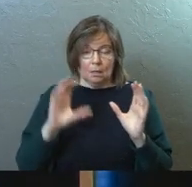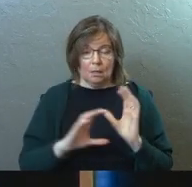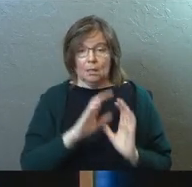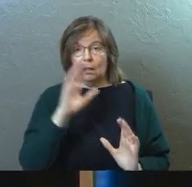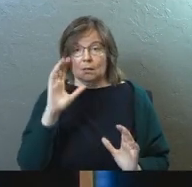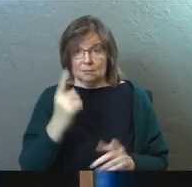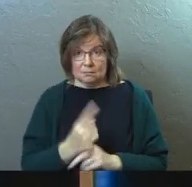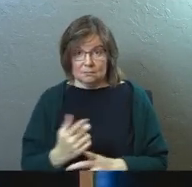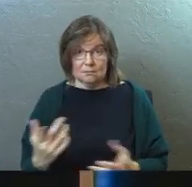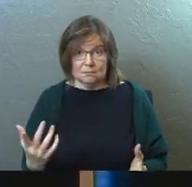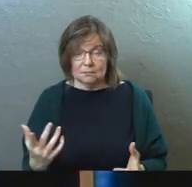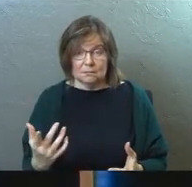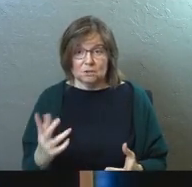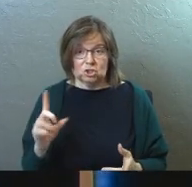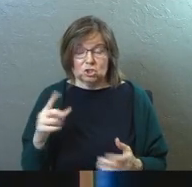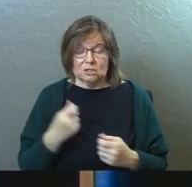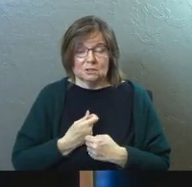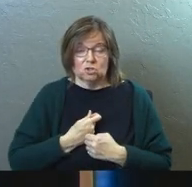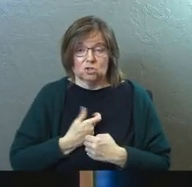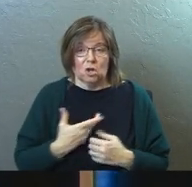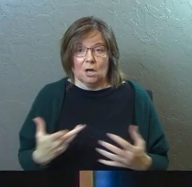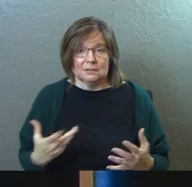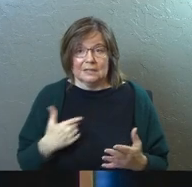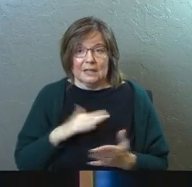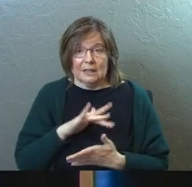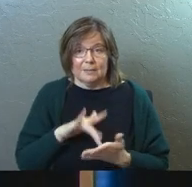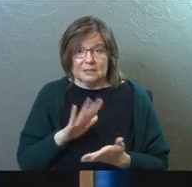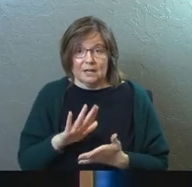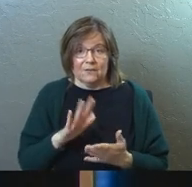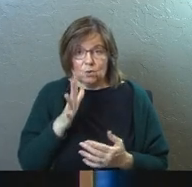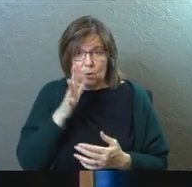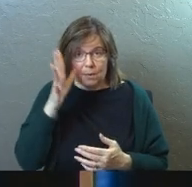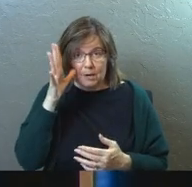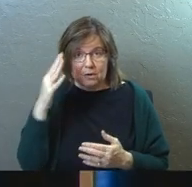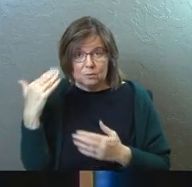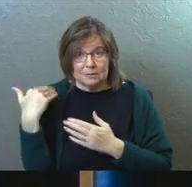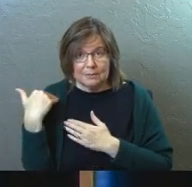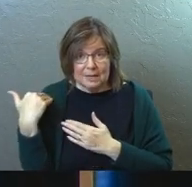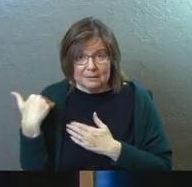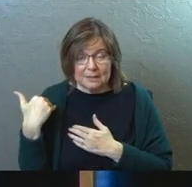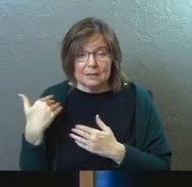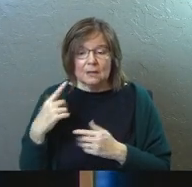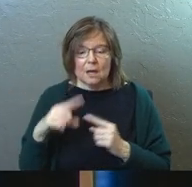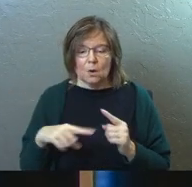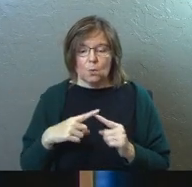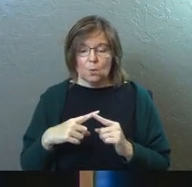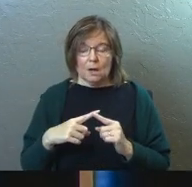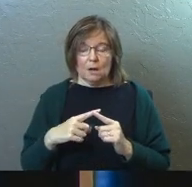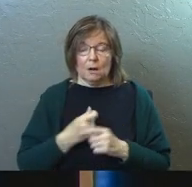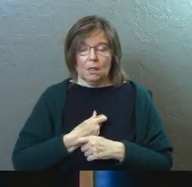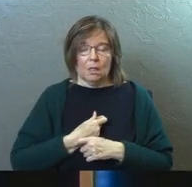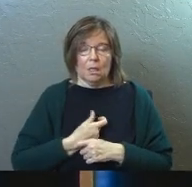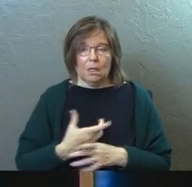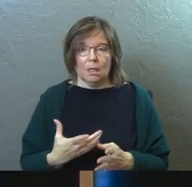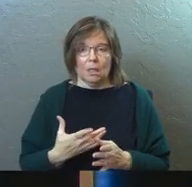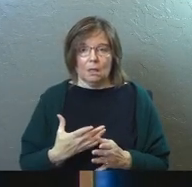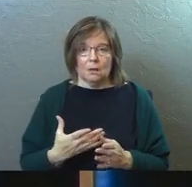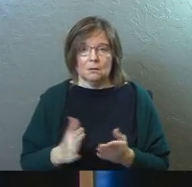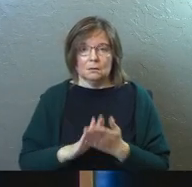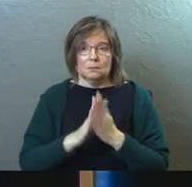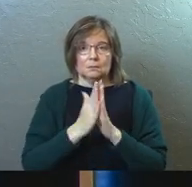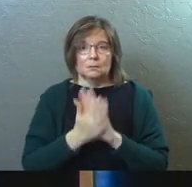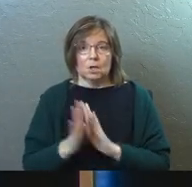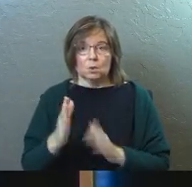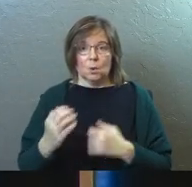anybody? You're just exhausted in the midst of your parenting responsibility. And when you're so exhausted, it crosses